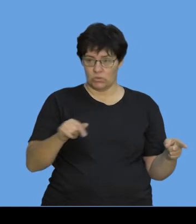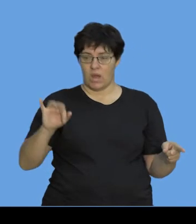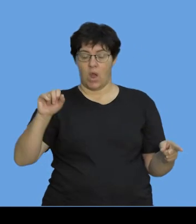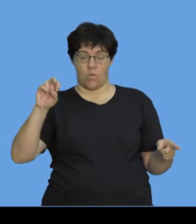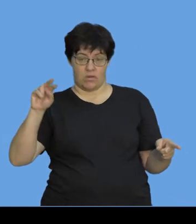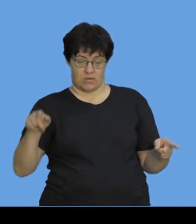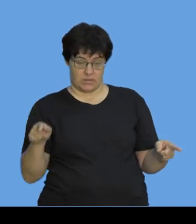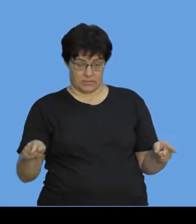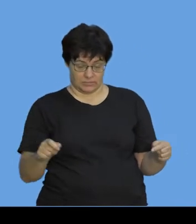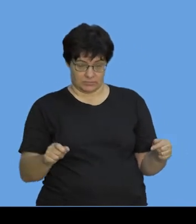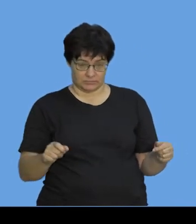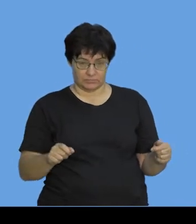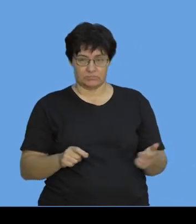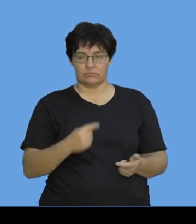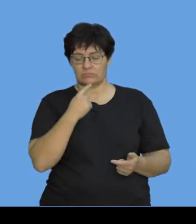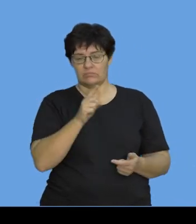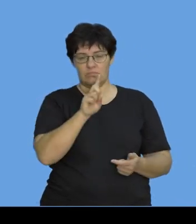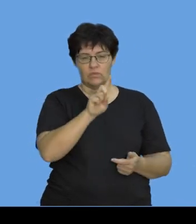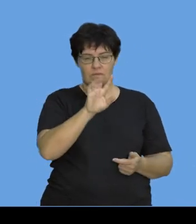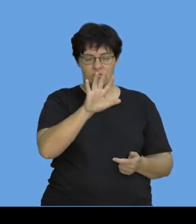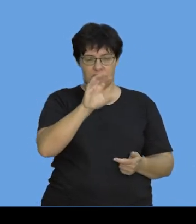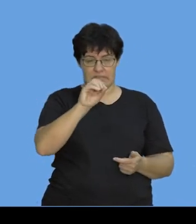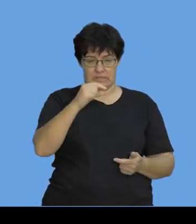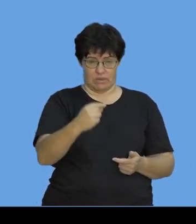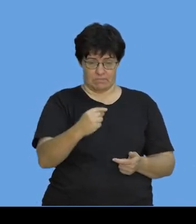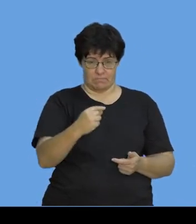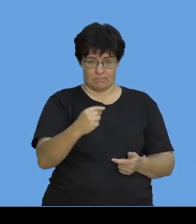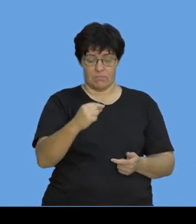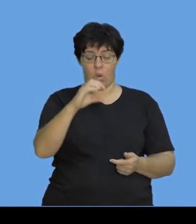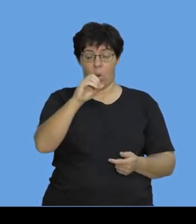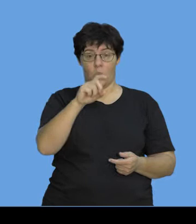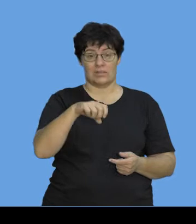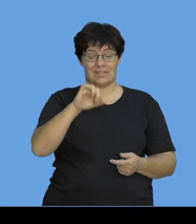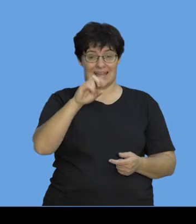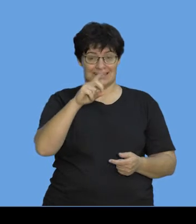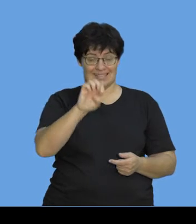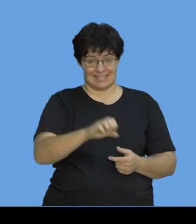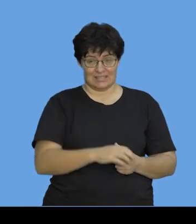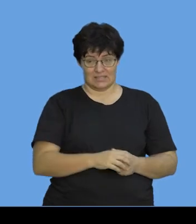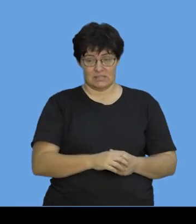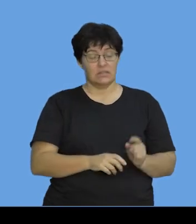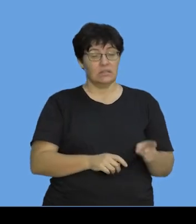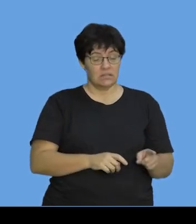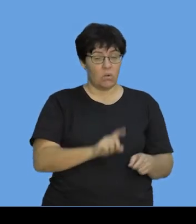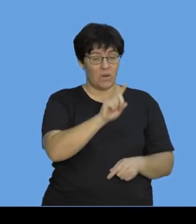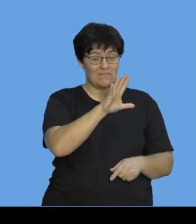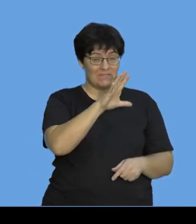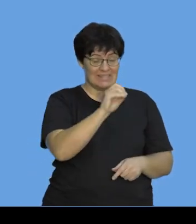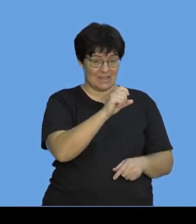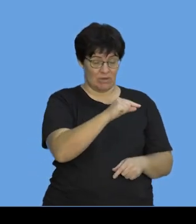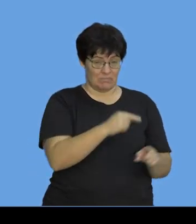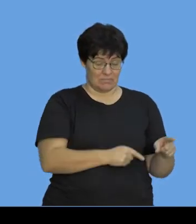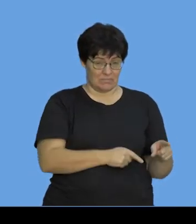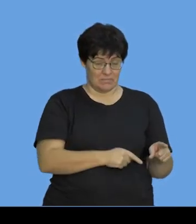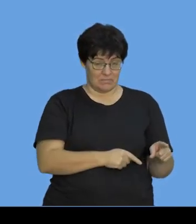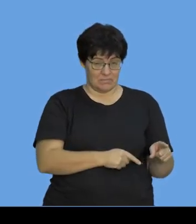is 150 grams of the oxide, okay? So if there is 150 grams of the oxide, we ask